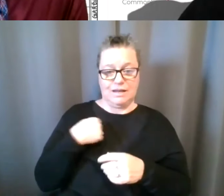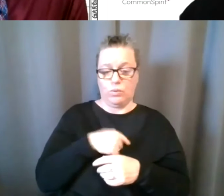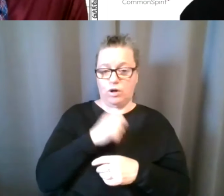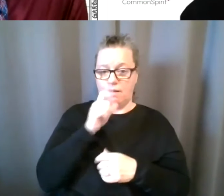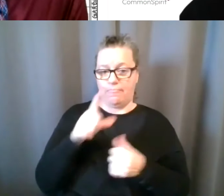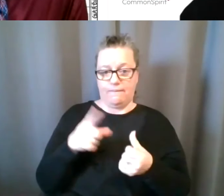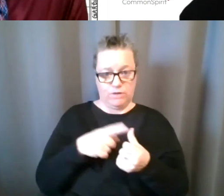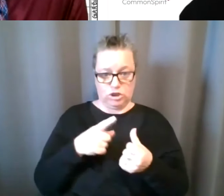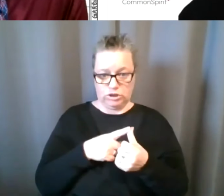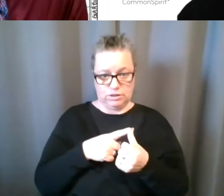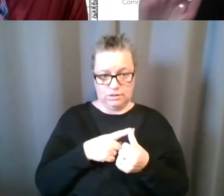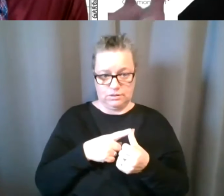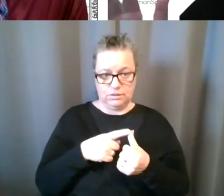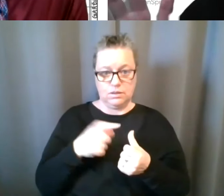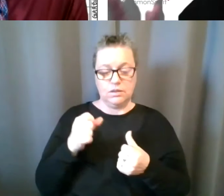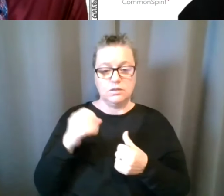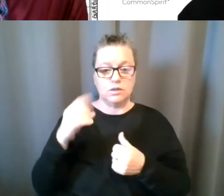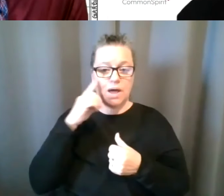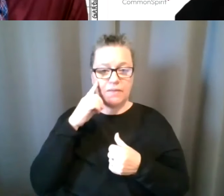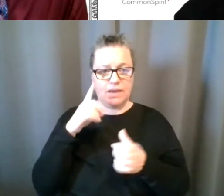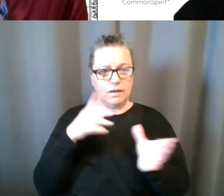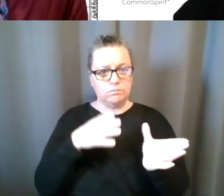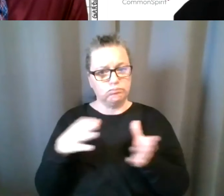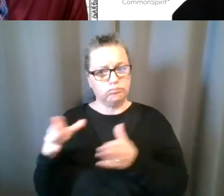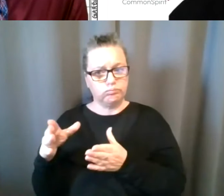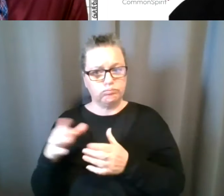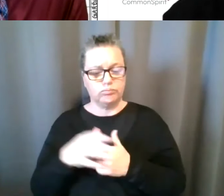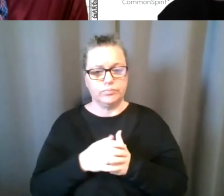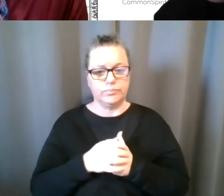it, and so I think we're moving in that direction.